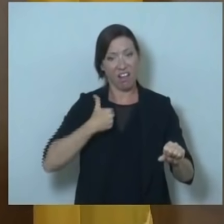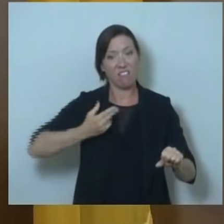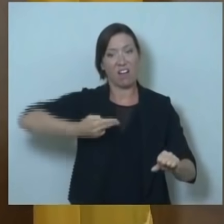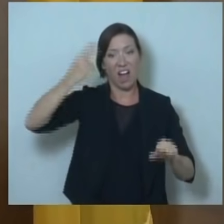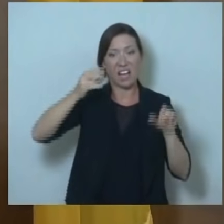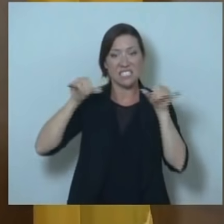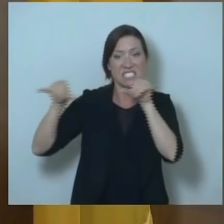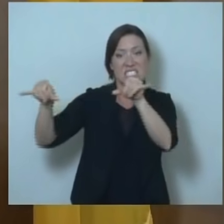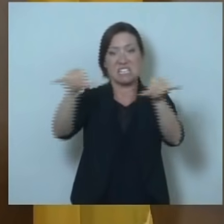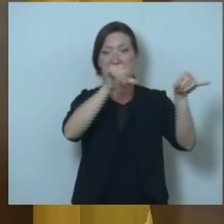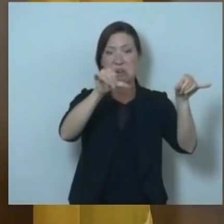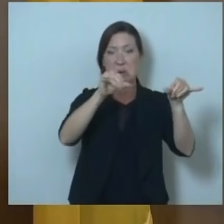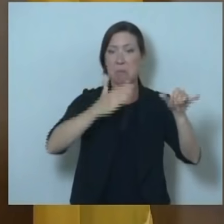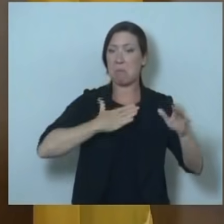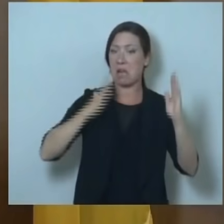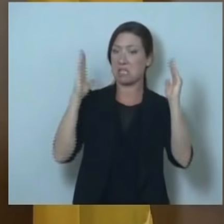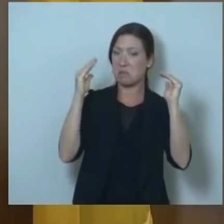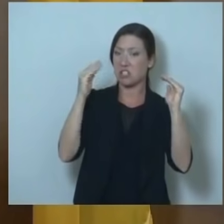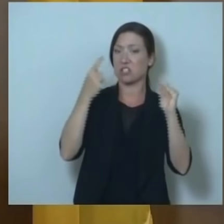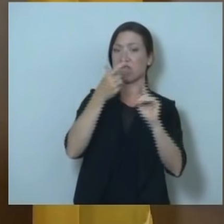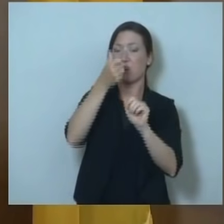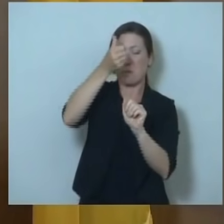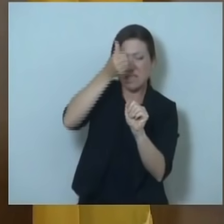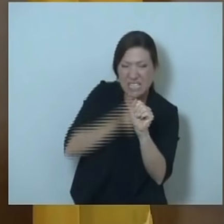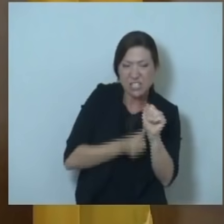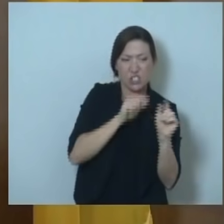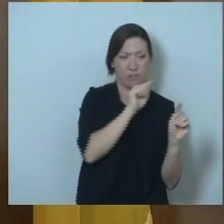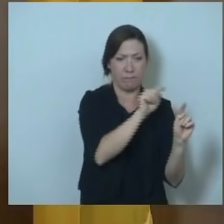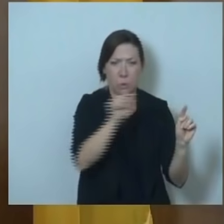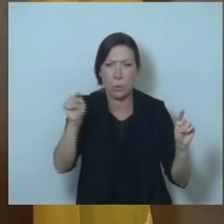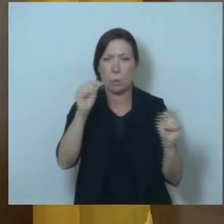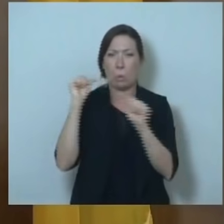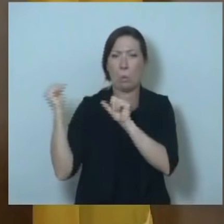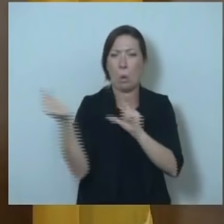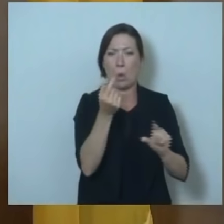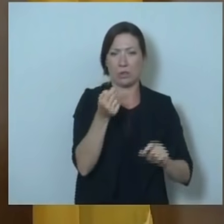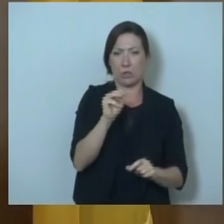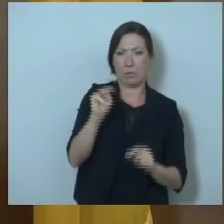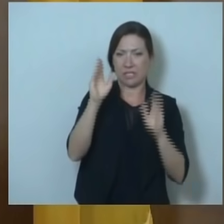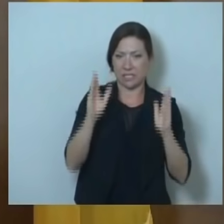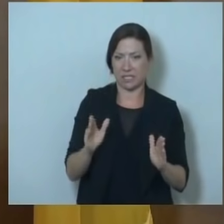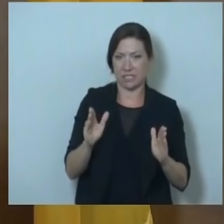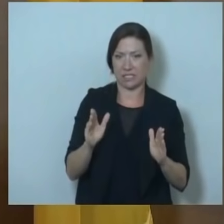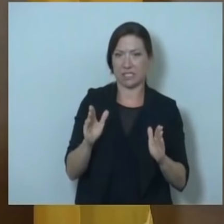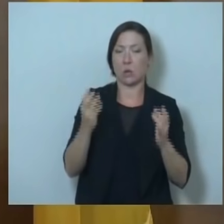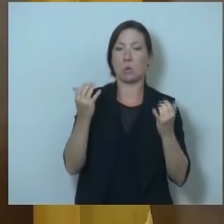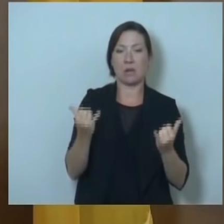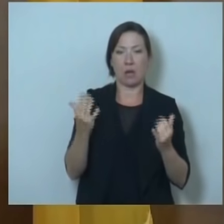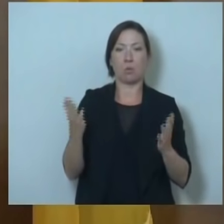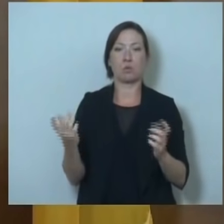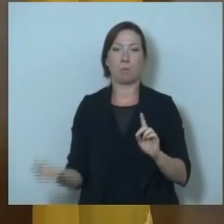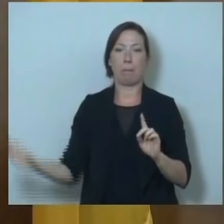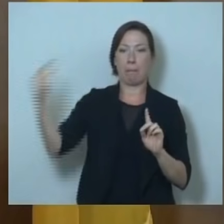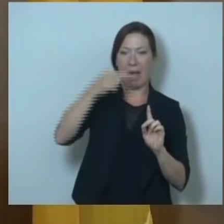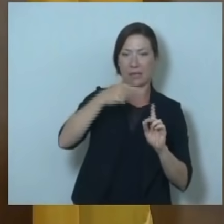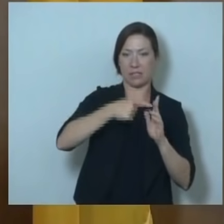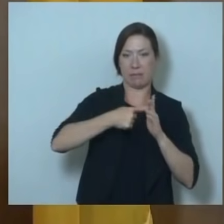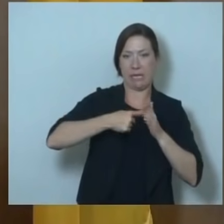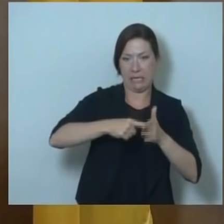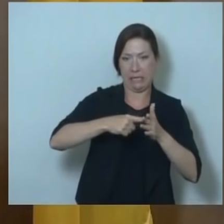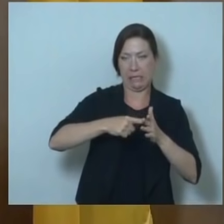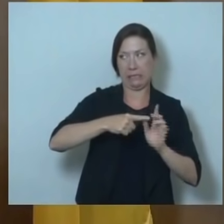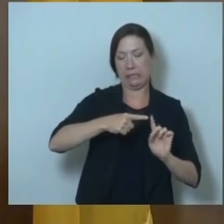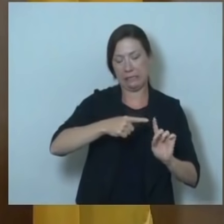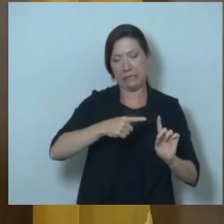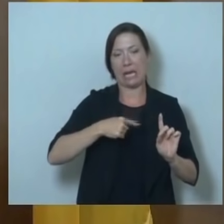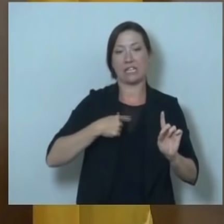from every single New Mexican. And I just want to go back to where we started and then end it. I don't want people to feel